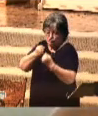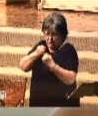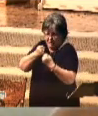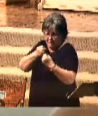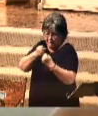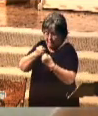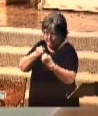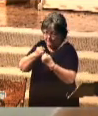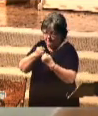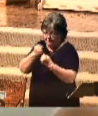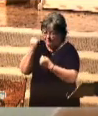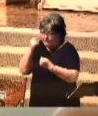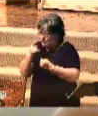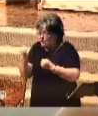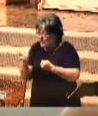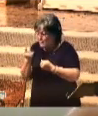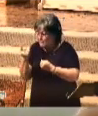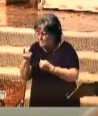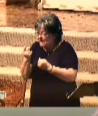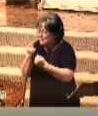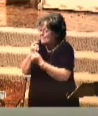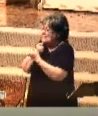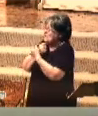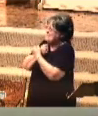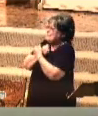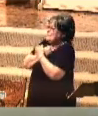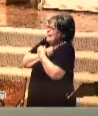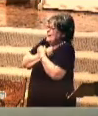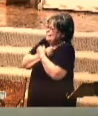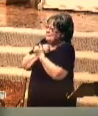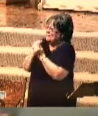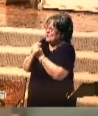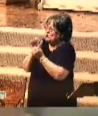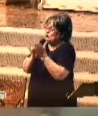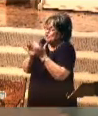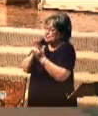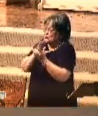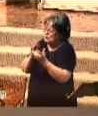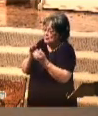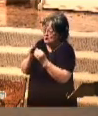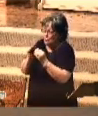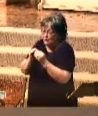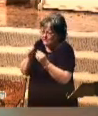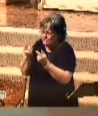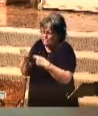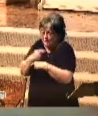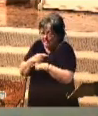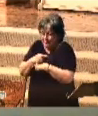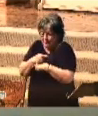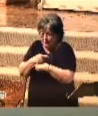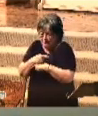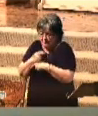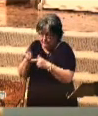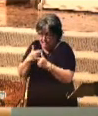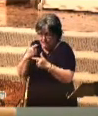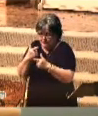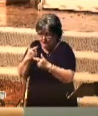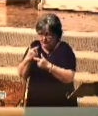If you've ever been in love with Jesus Christ more than you are today, then my friend, you're backslidden.